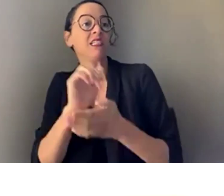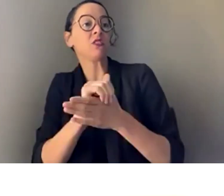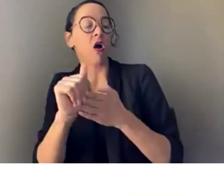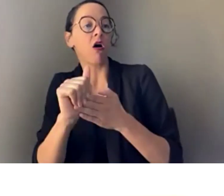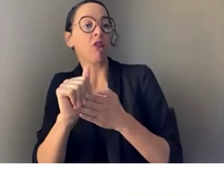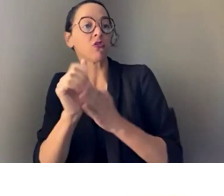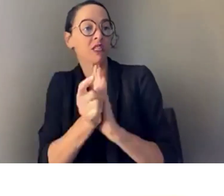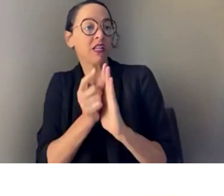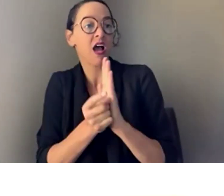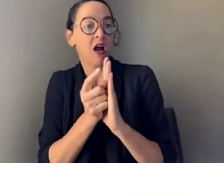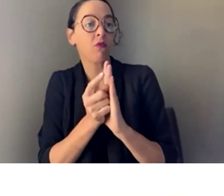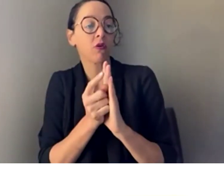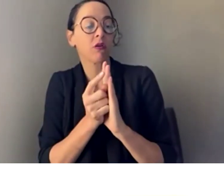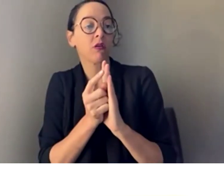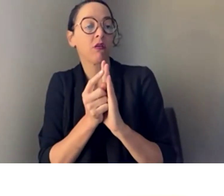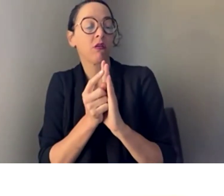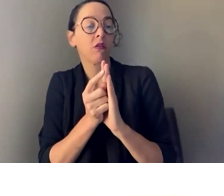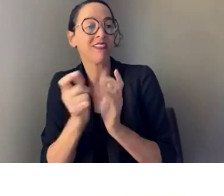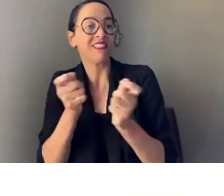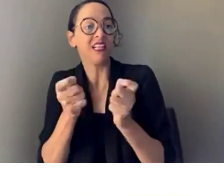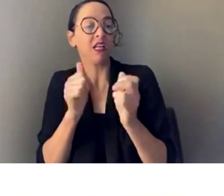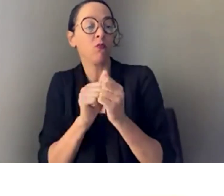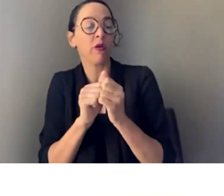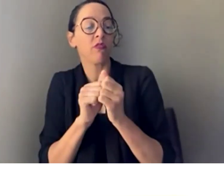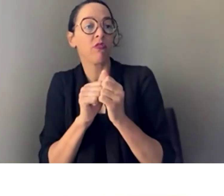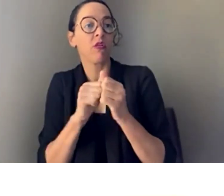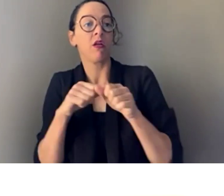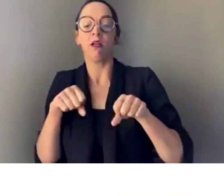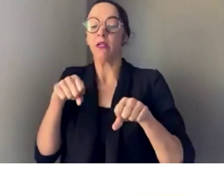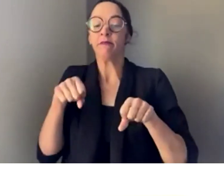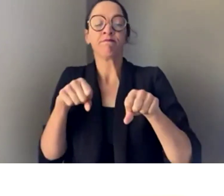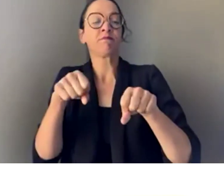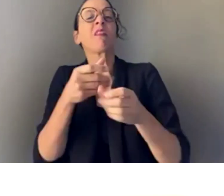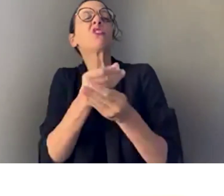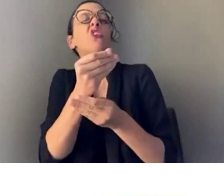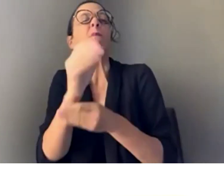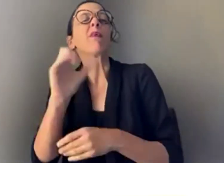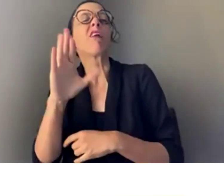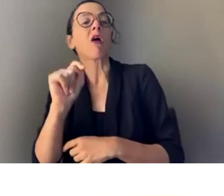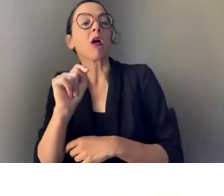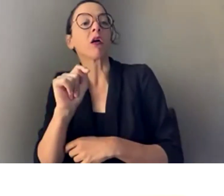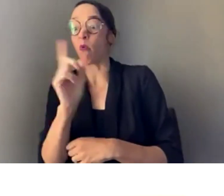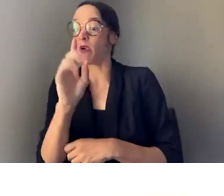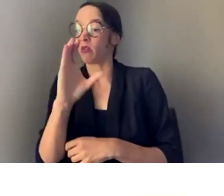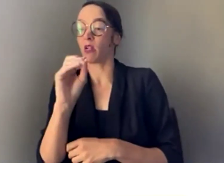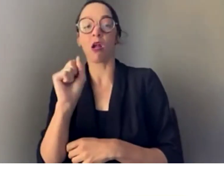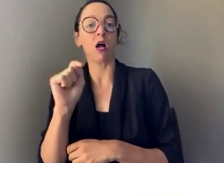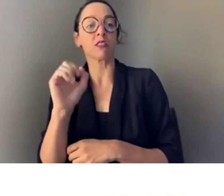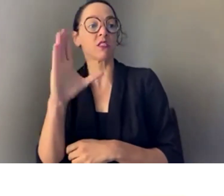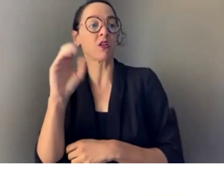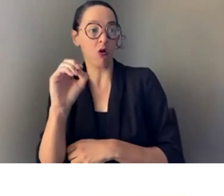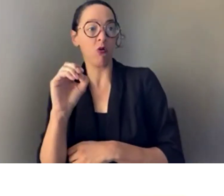something, it's not hard for them to make the decision which to do. I just kind of want to throw that